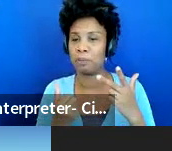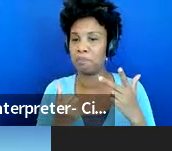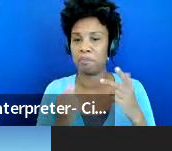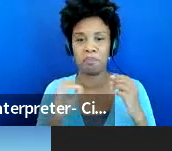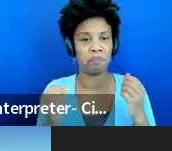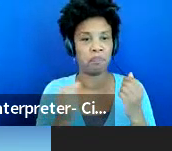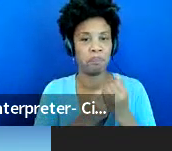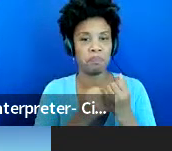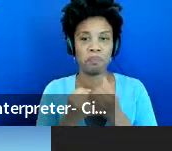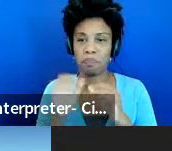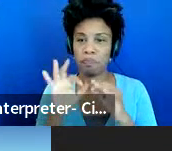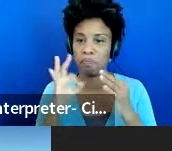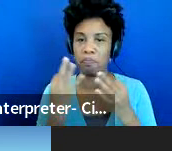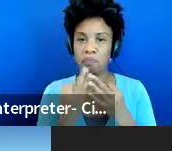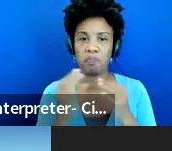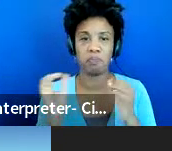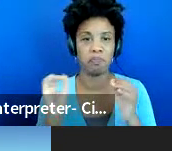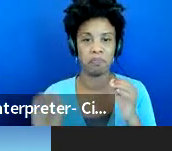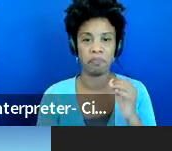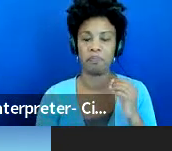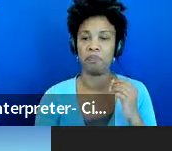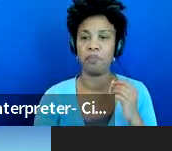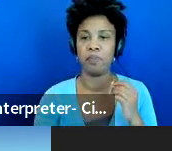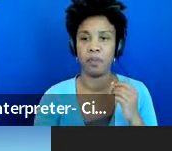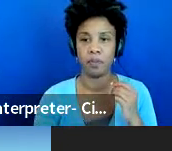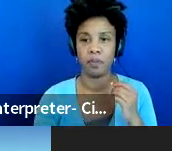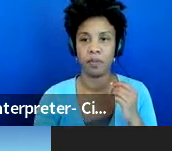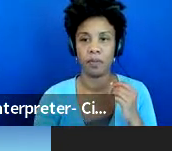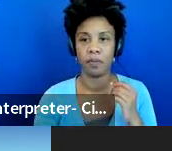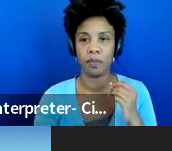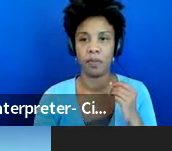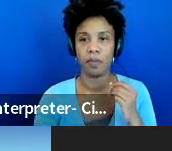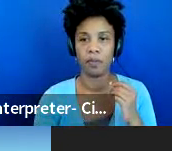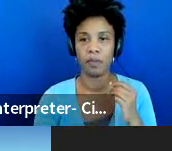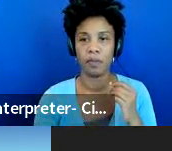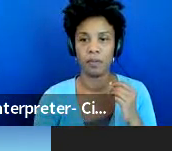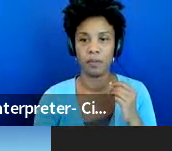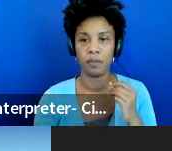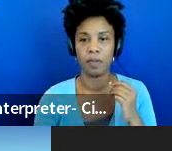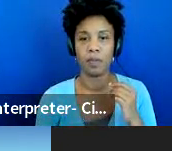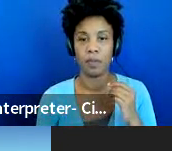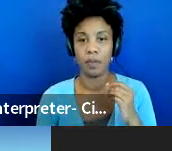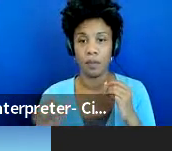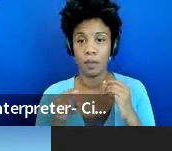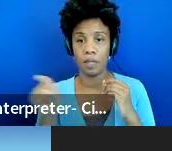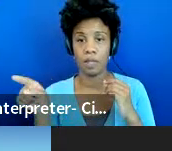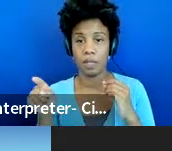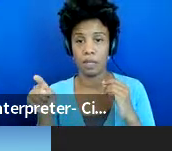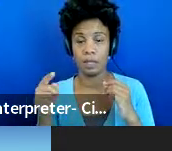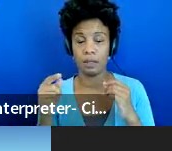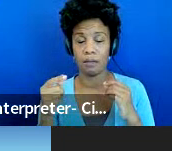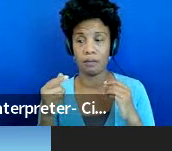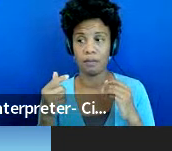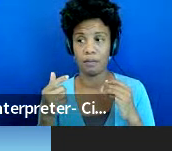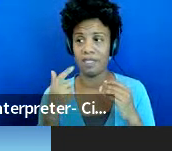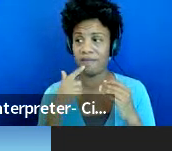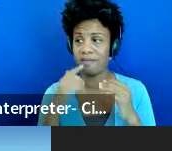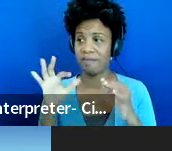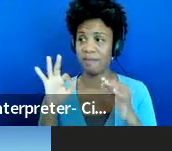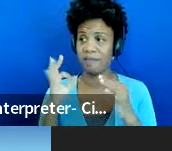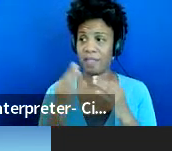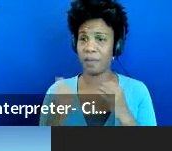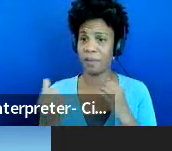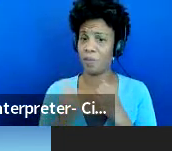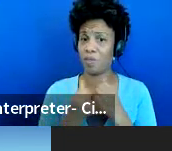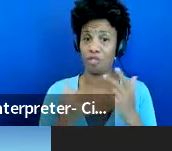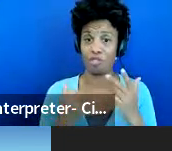And these respondents who did not have family support indicated that their families strongly